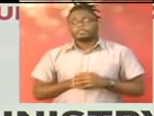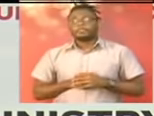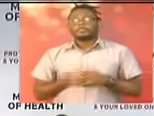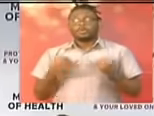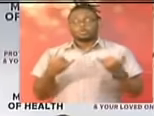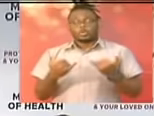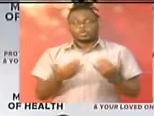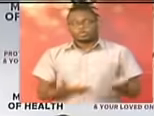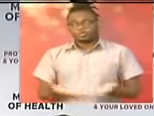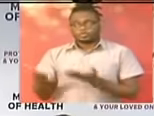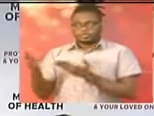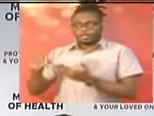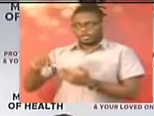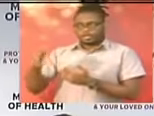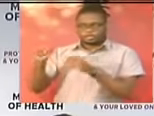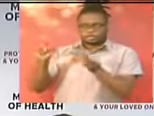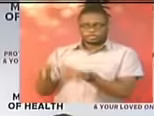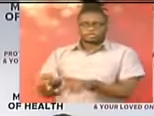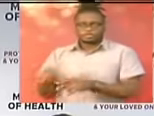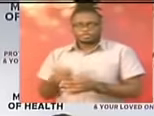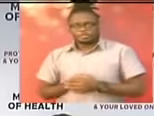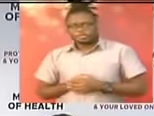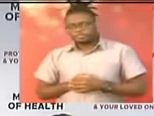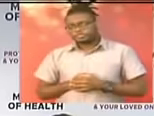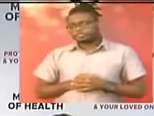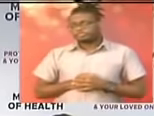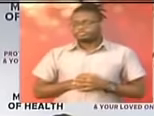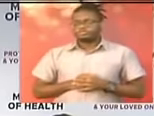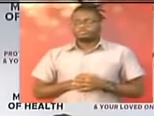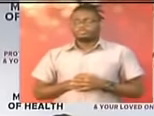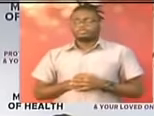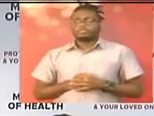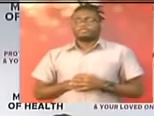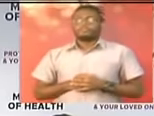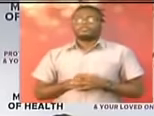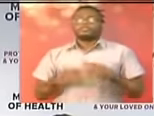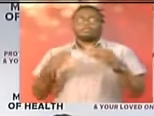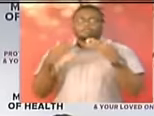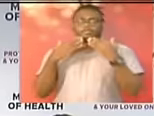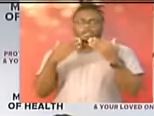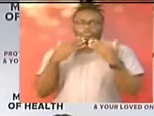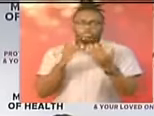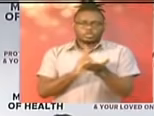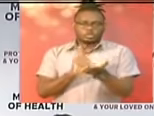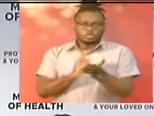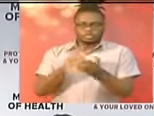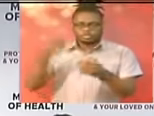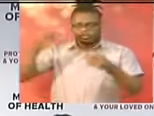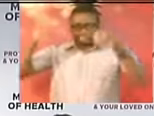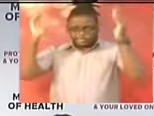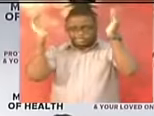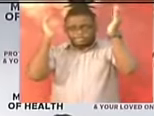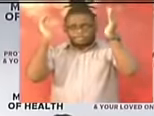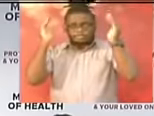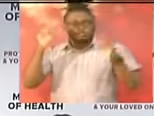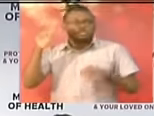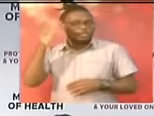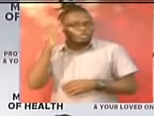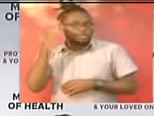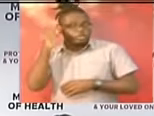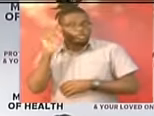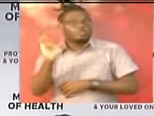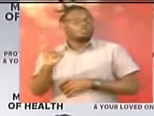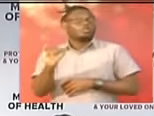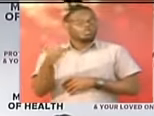Alexander. Thank you very much, Dr. Hines. And it's good to hear that we're heading in the right direction, step by